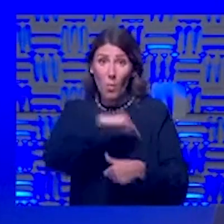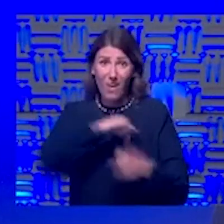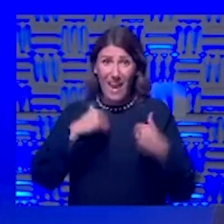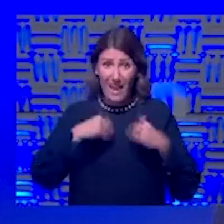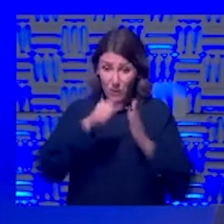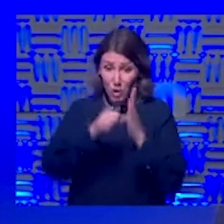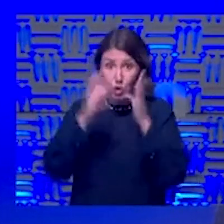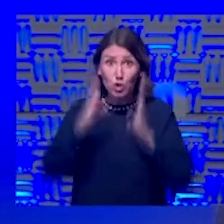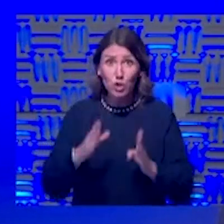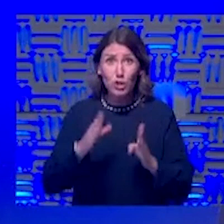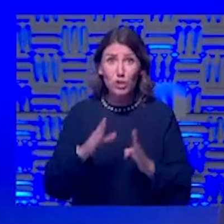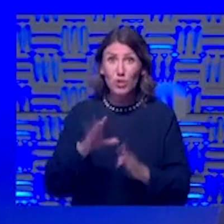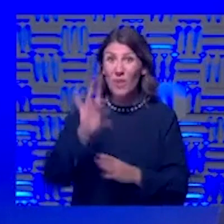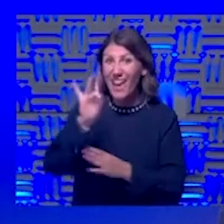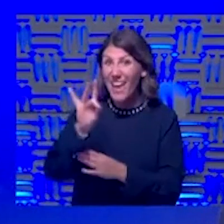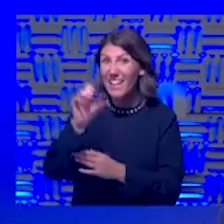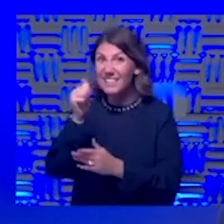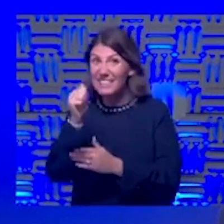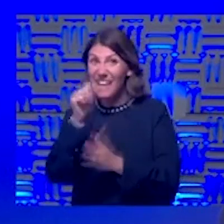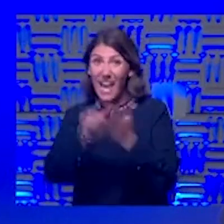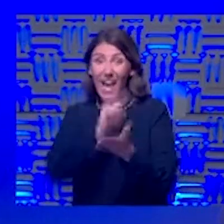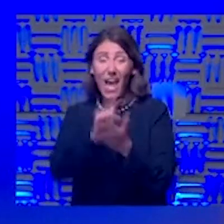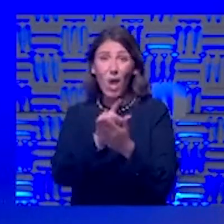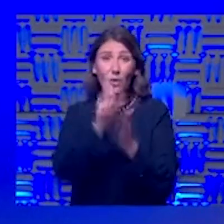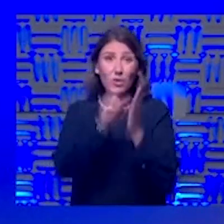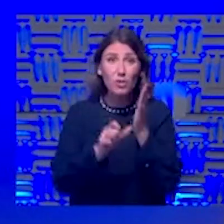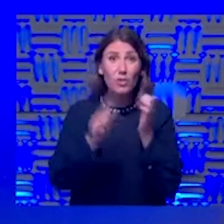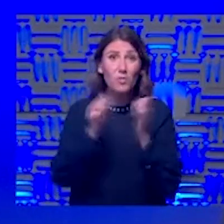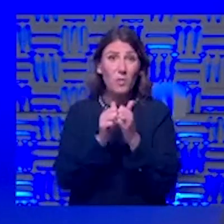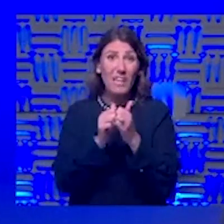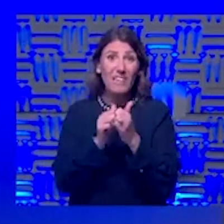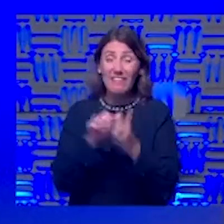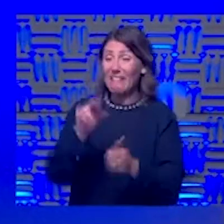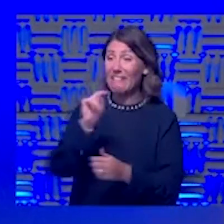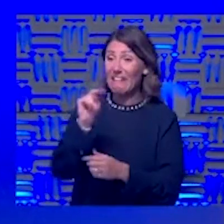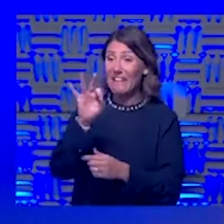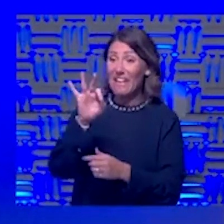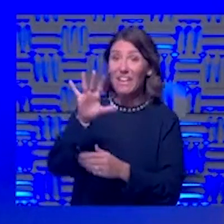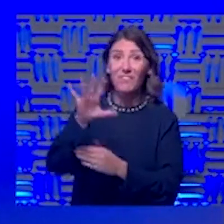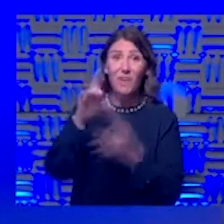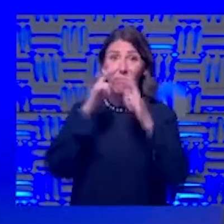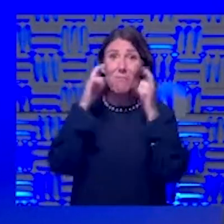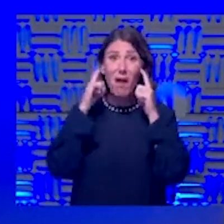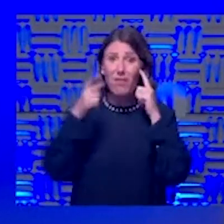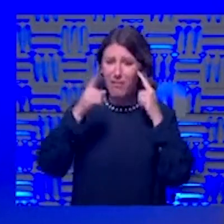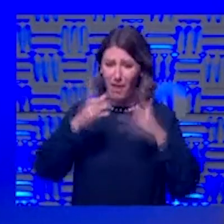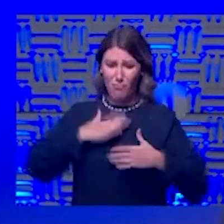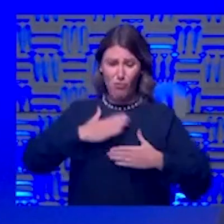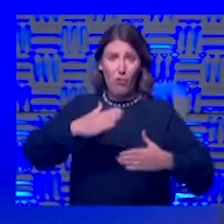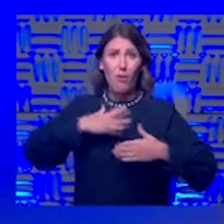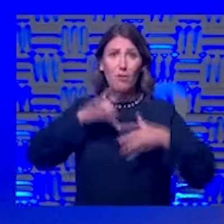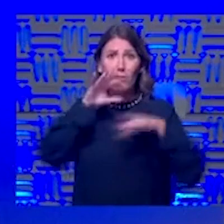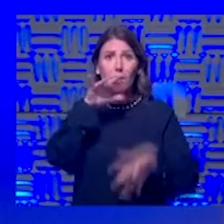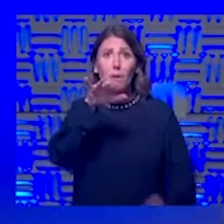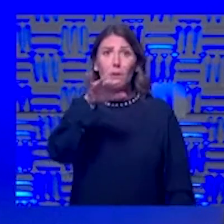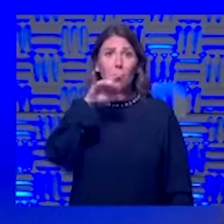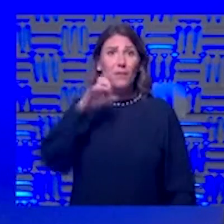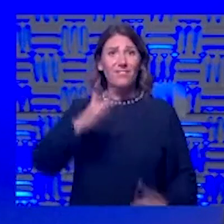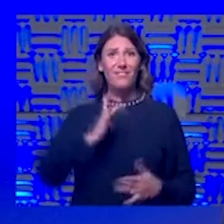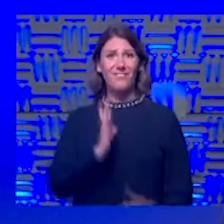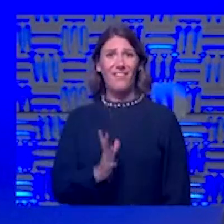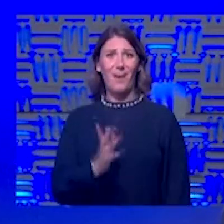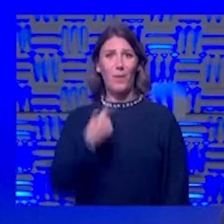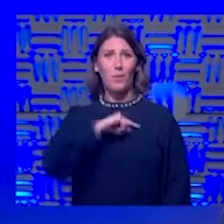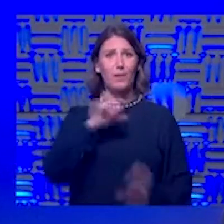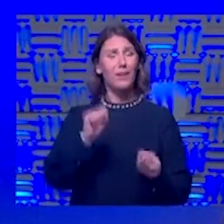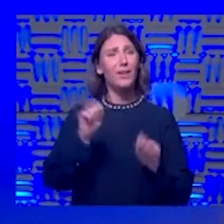10, 12-hour surgeries with N95 or stronger mask on, so they breathe just fine. They can do that. We can do this when we're going